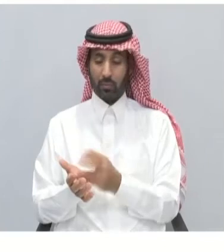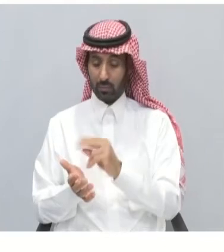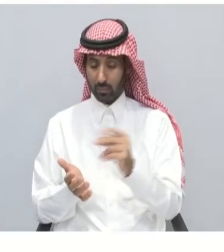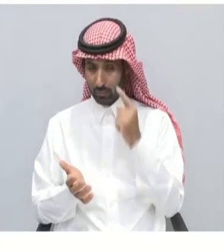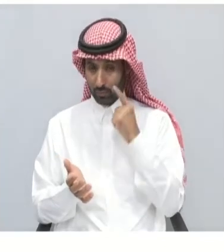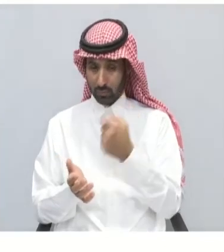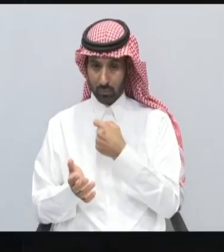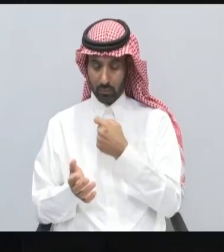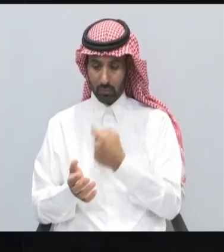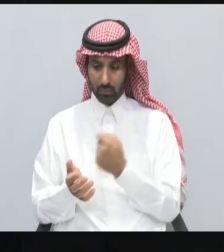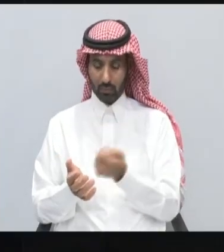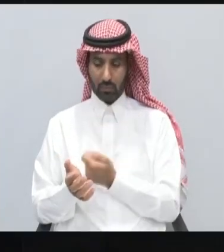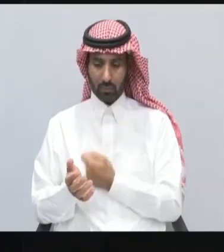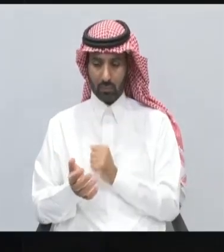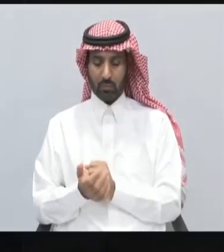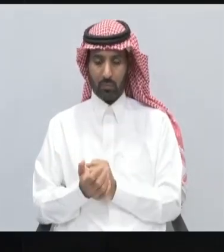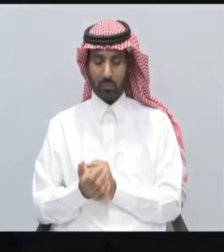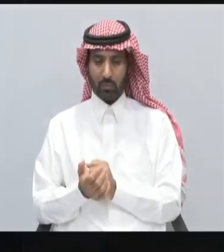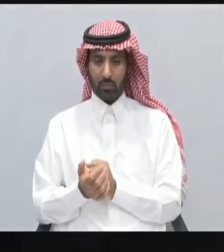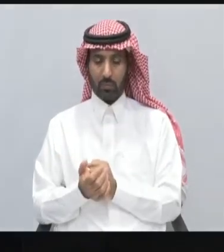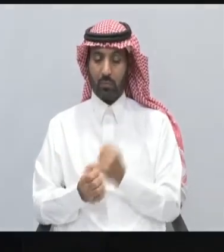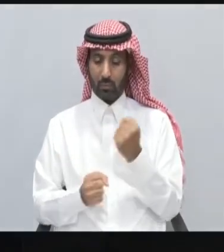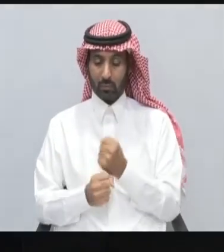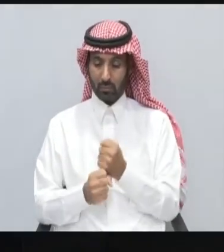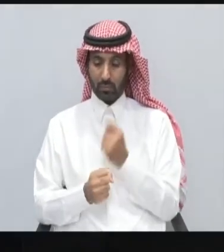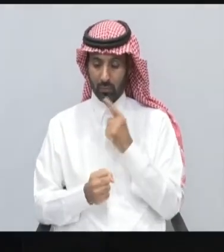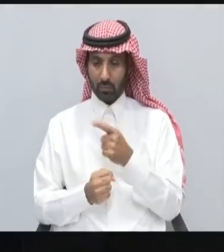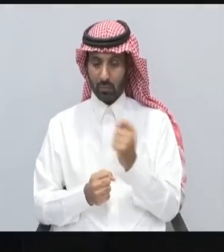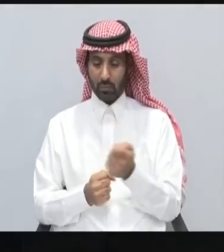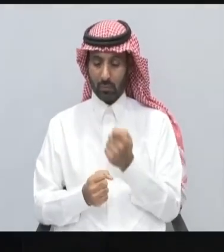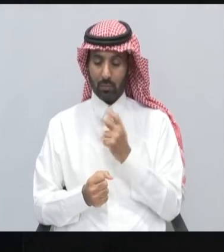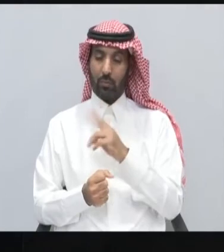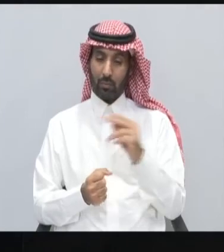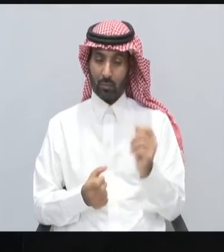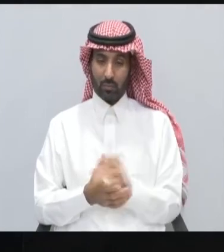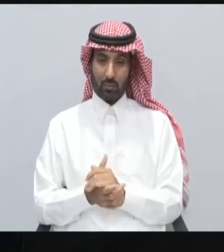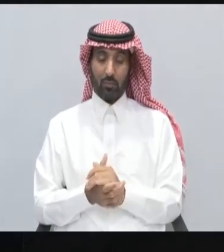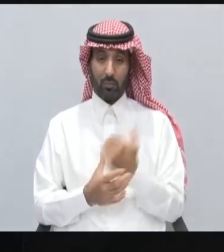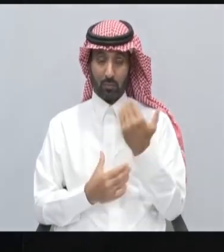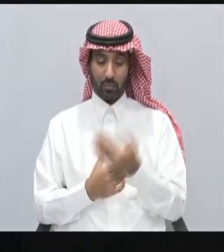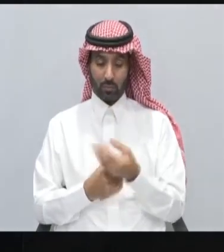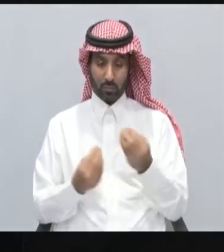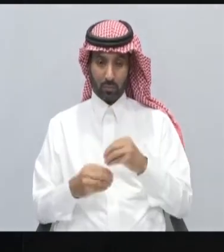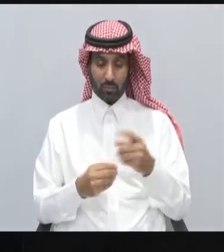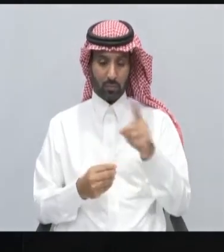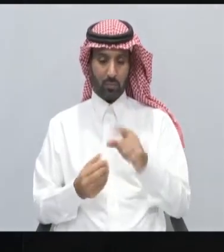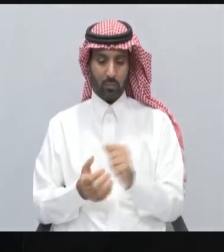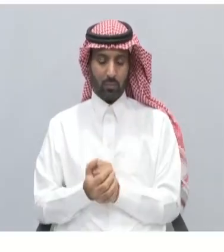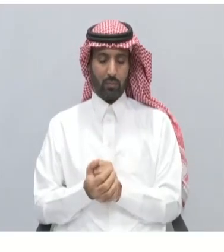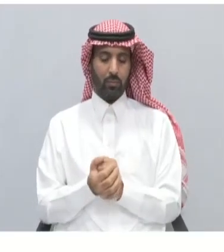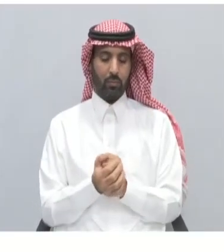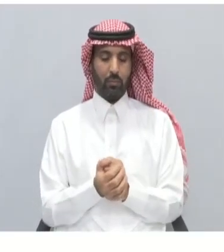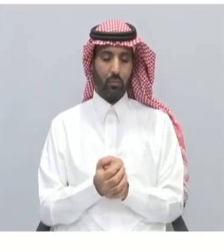interview. I wrote it down. You can do something similar or other questions you can ask anyone.